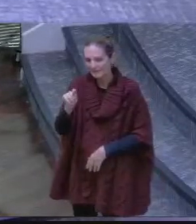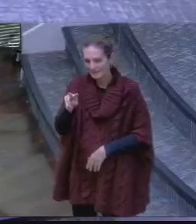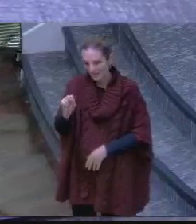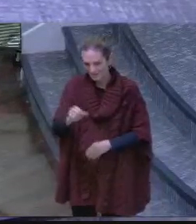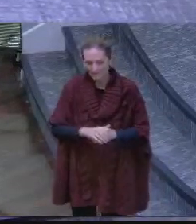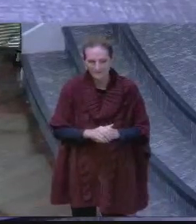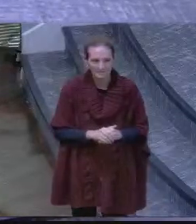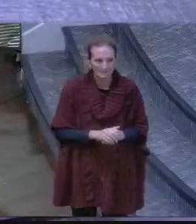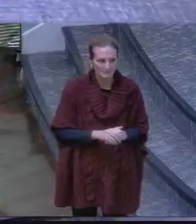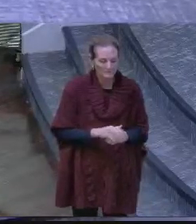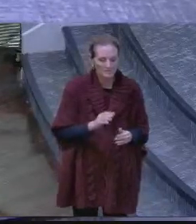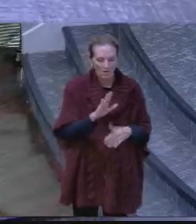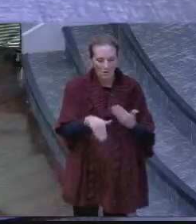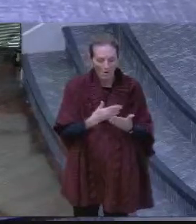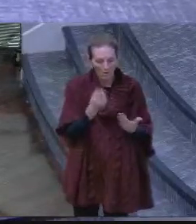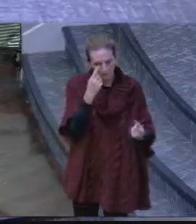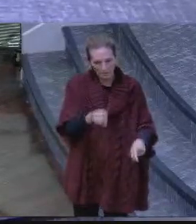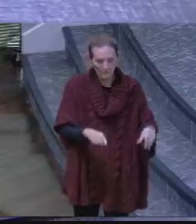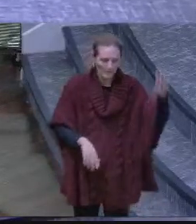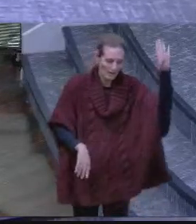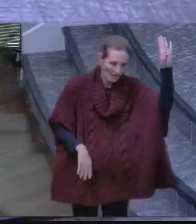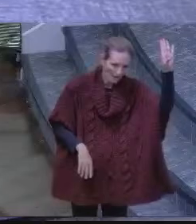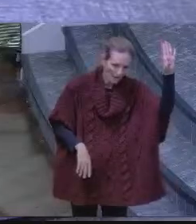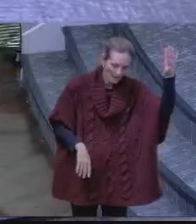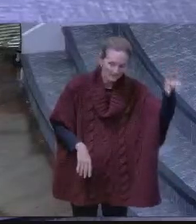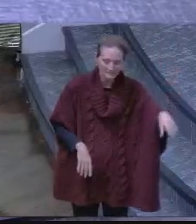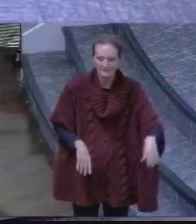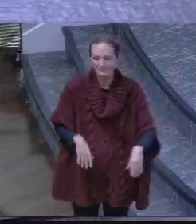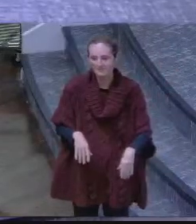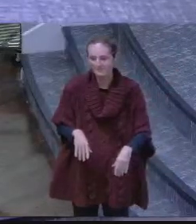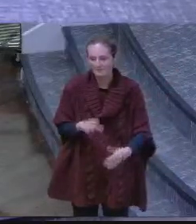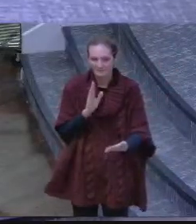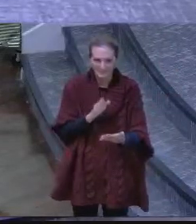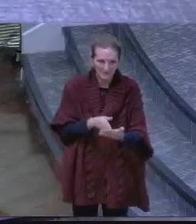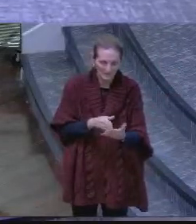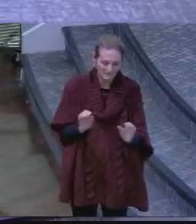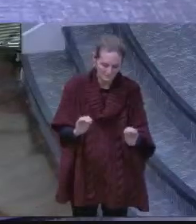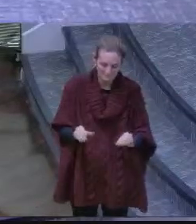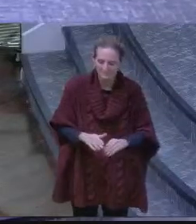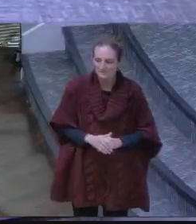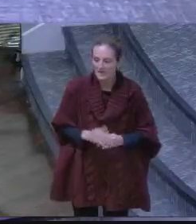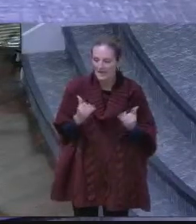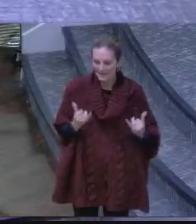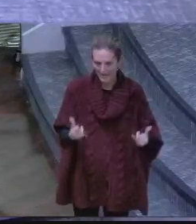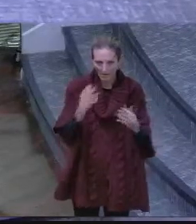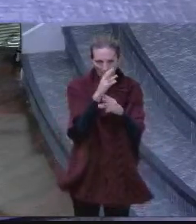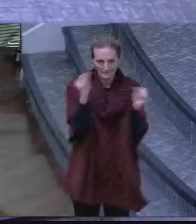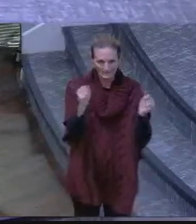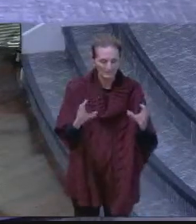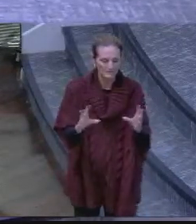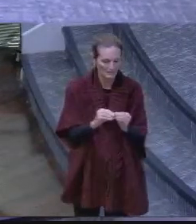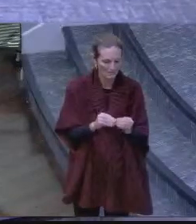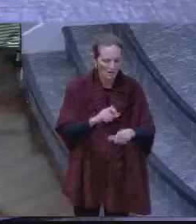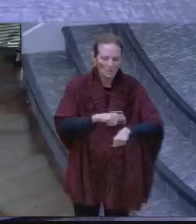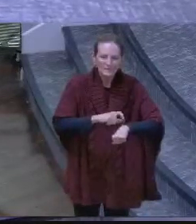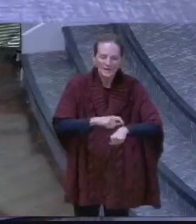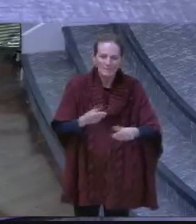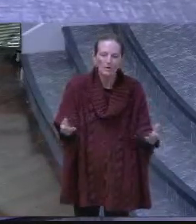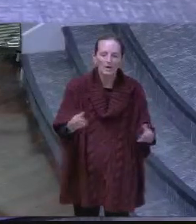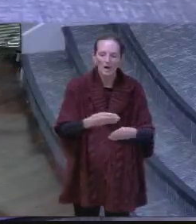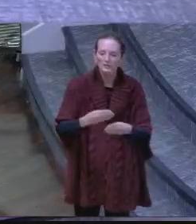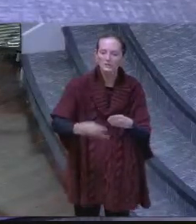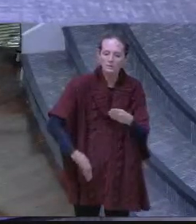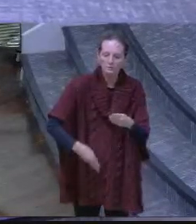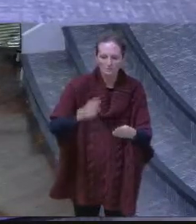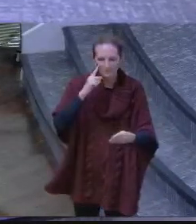All in favor, raise your hand high, say aye. Aye. All right, we are, what is it? Adjourned for